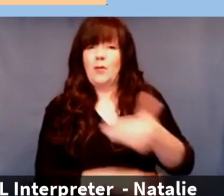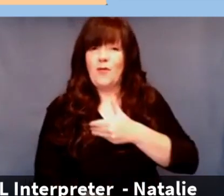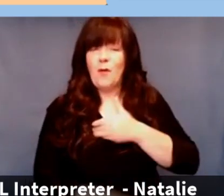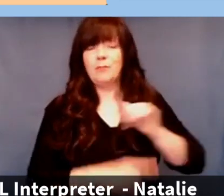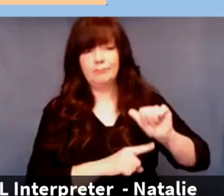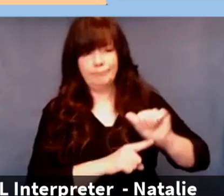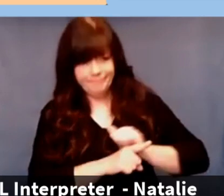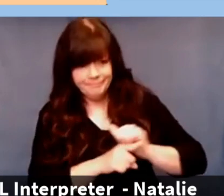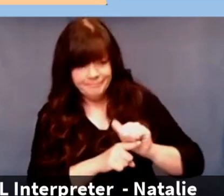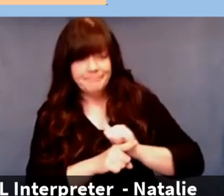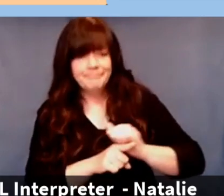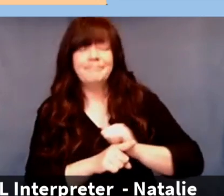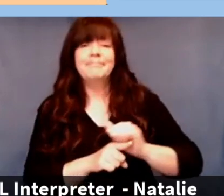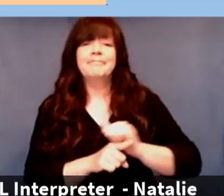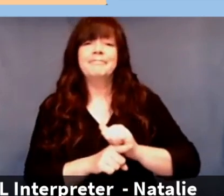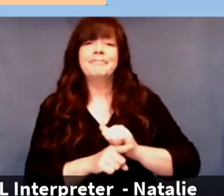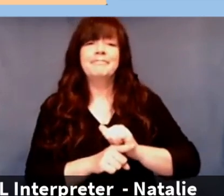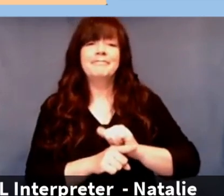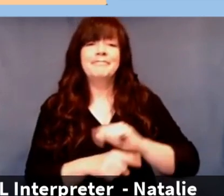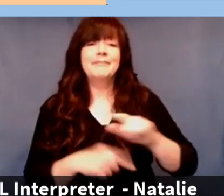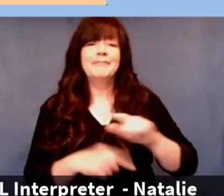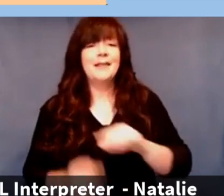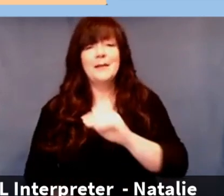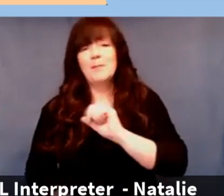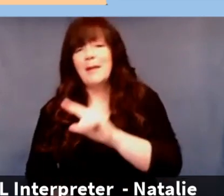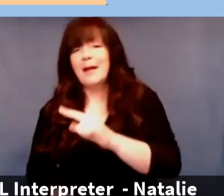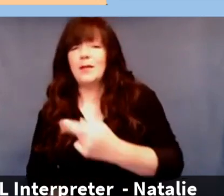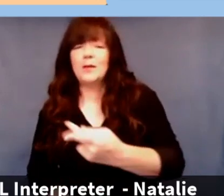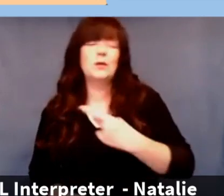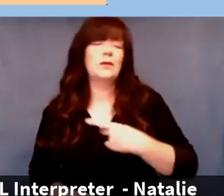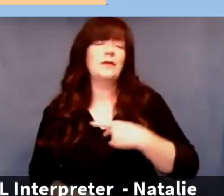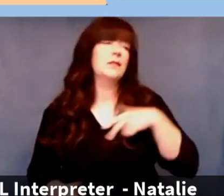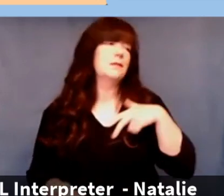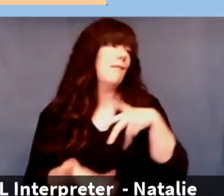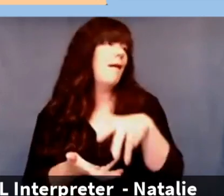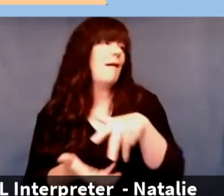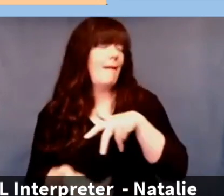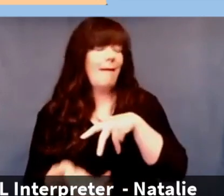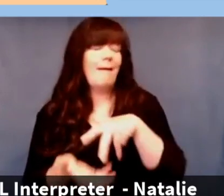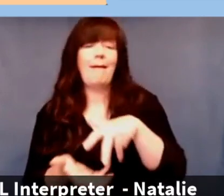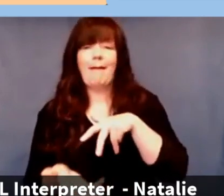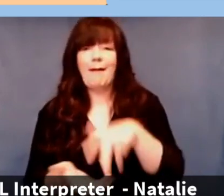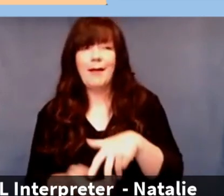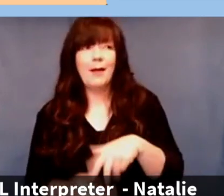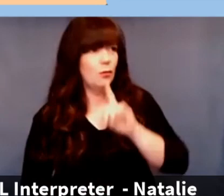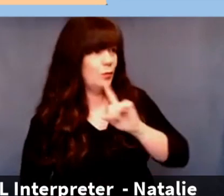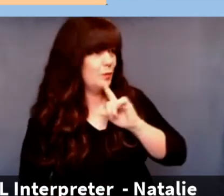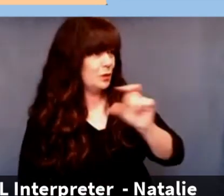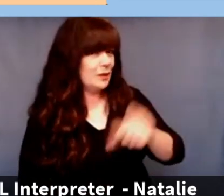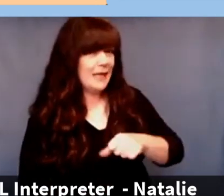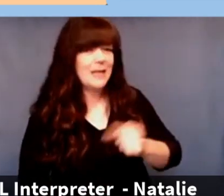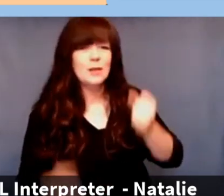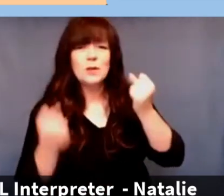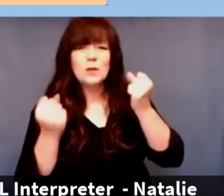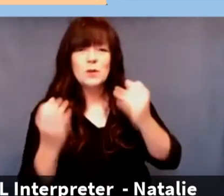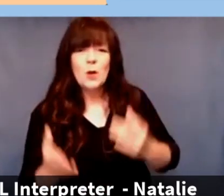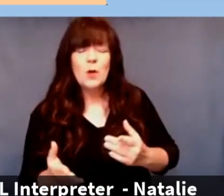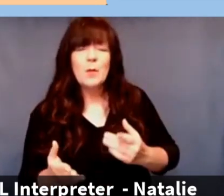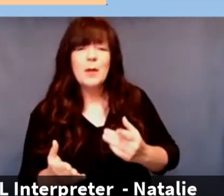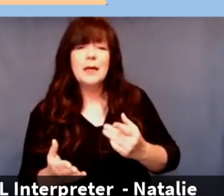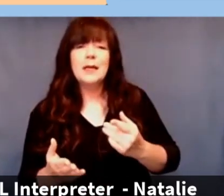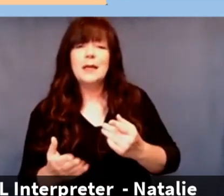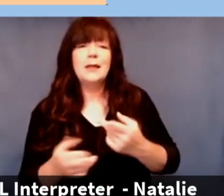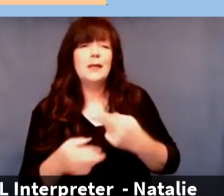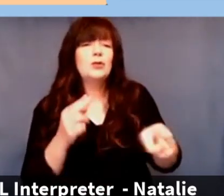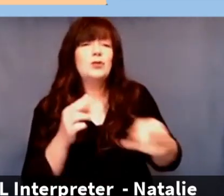And, yeah, Mel and I just laughed so hard. I bet. There were so many, like, one-liners. There